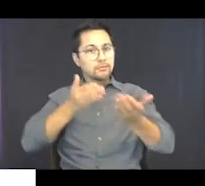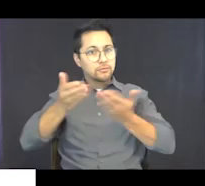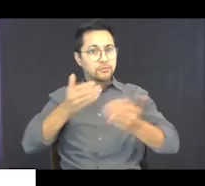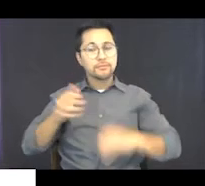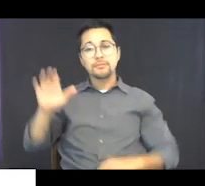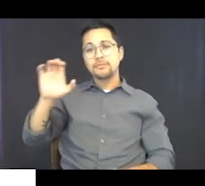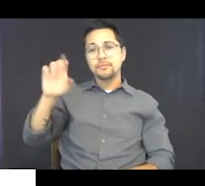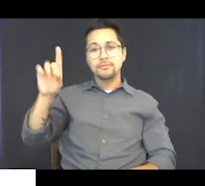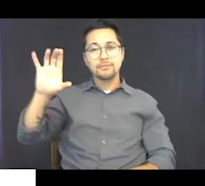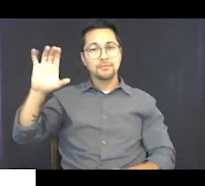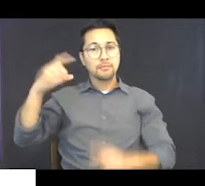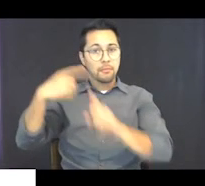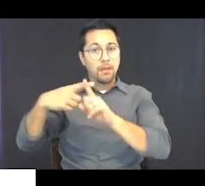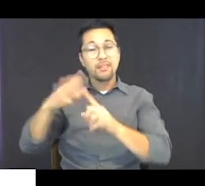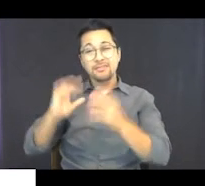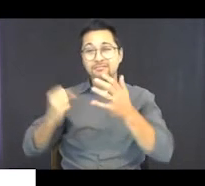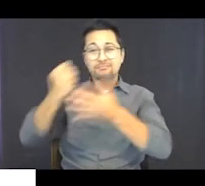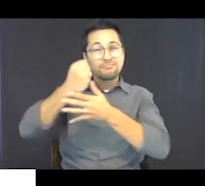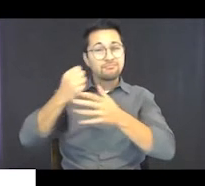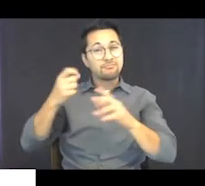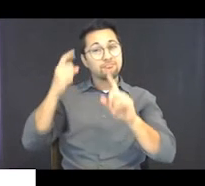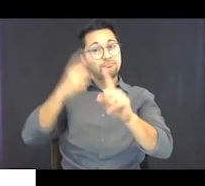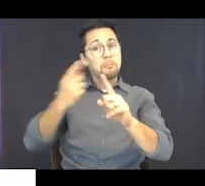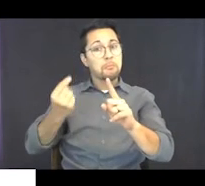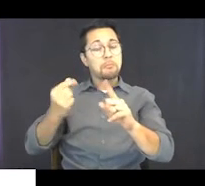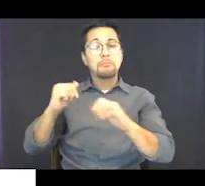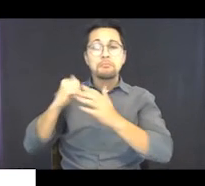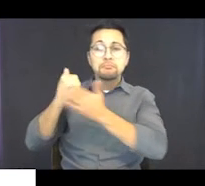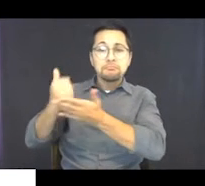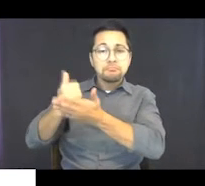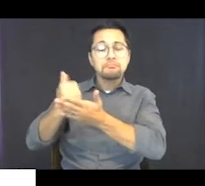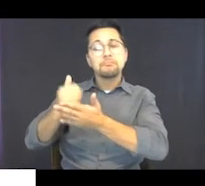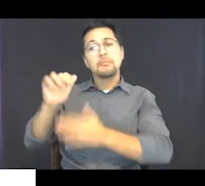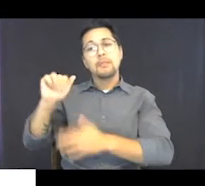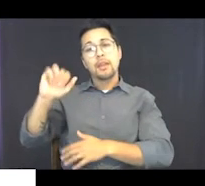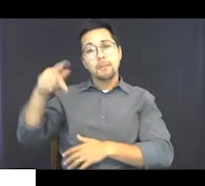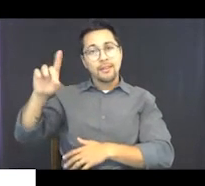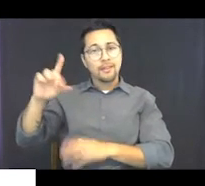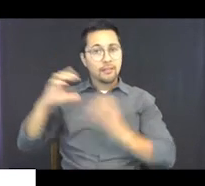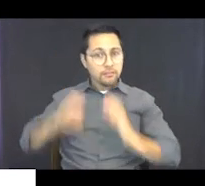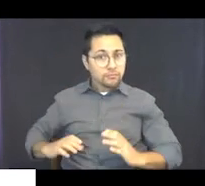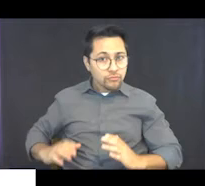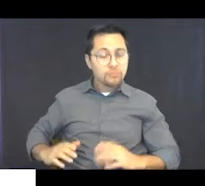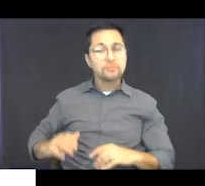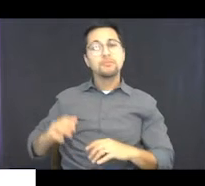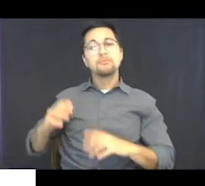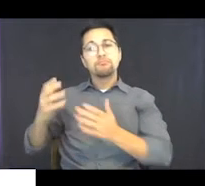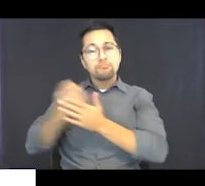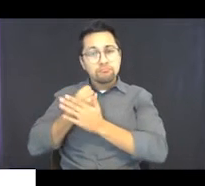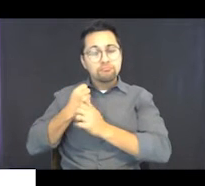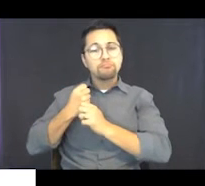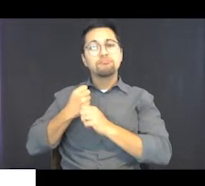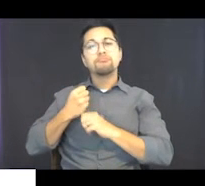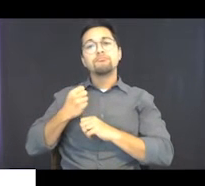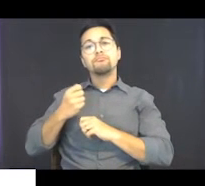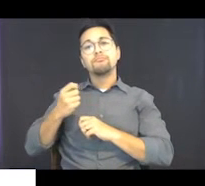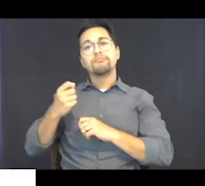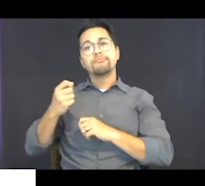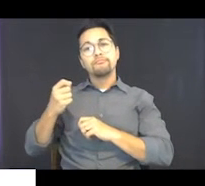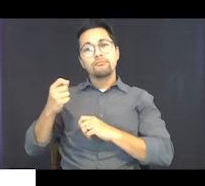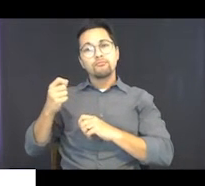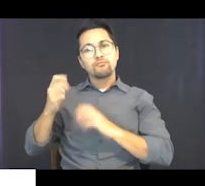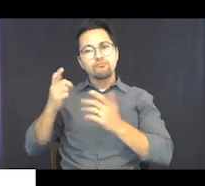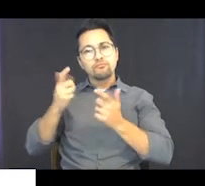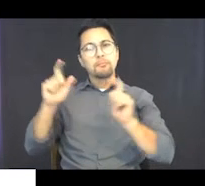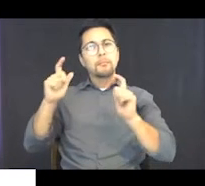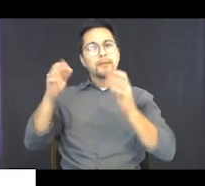CDC Plus's primary goal is to assist APD consumers achieve and maintain greater self-determination through